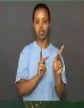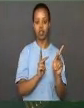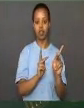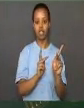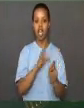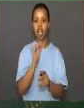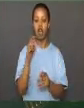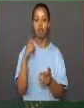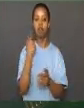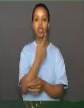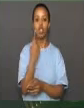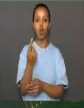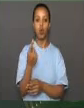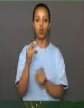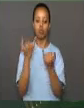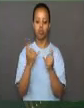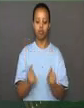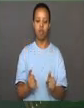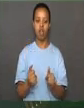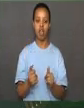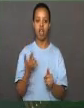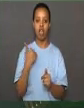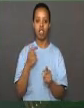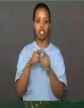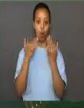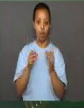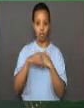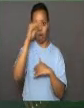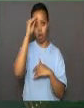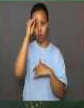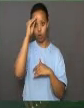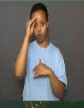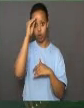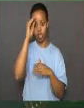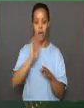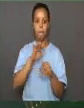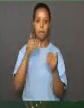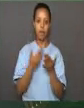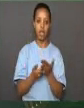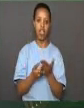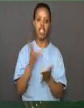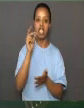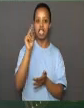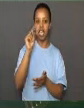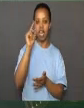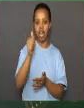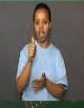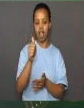Label each of the parts that we have learned thus far, including DNA,